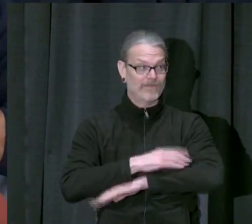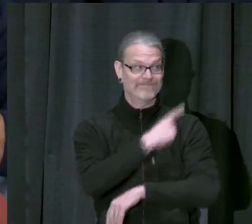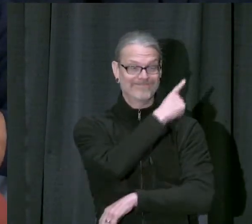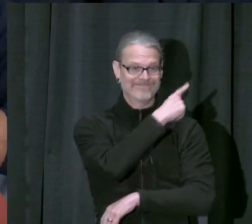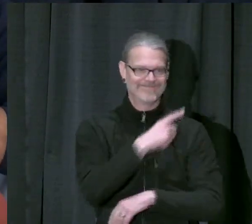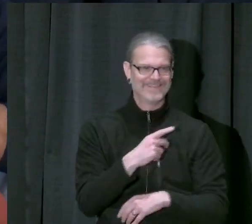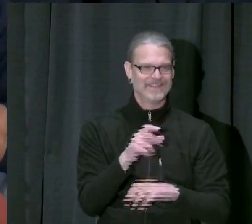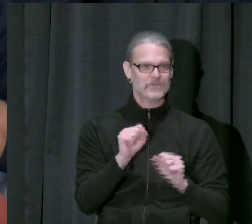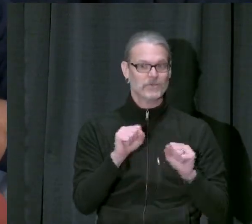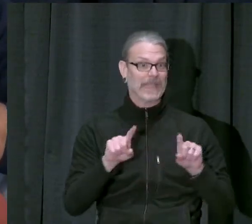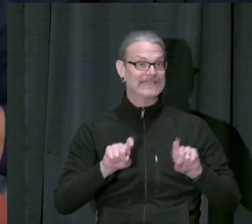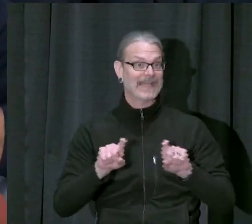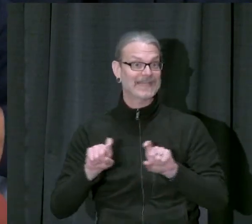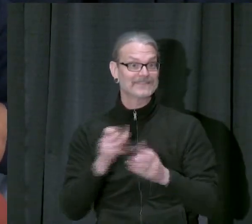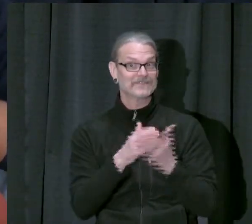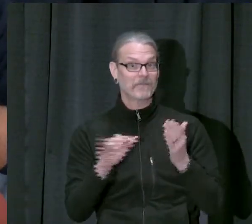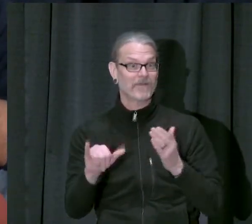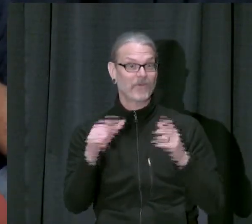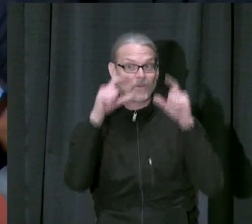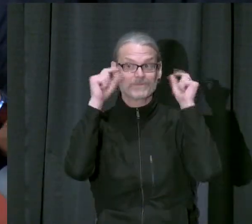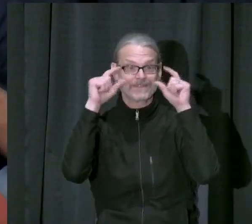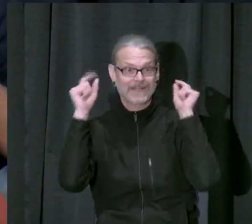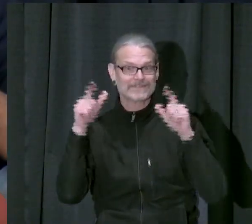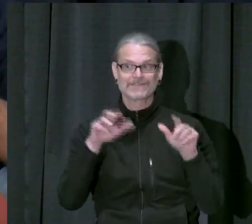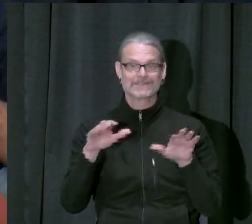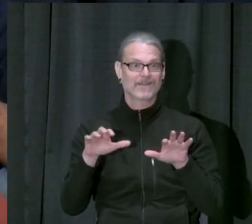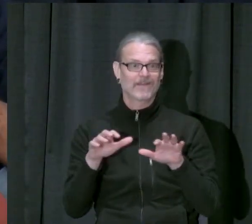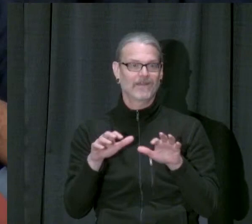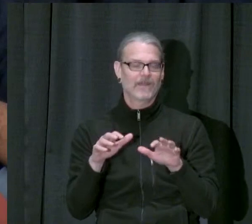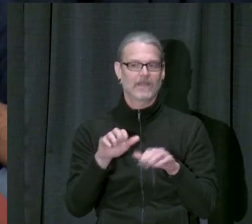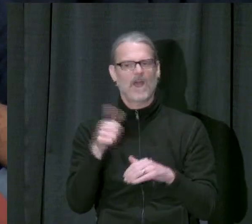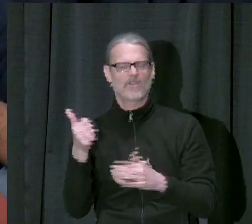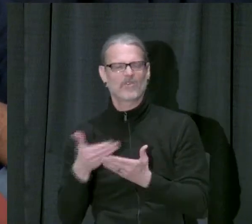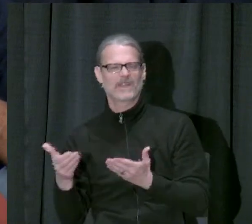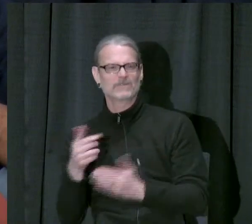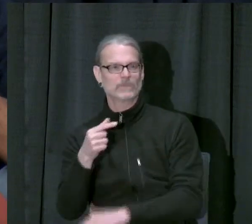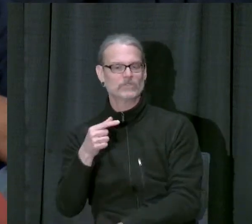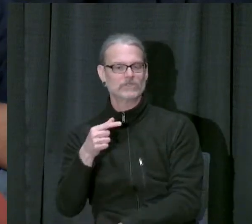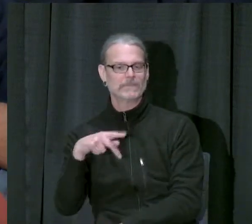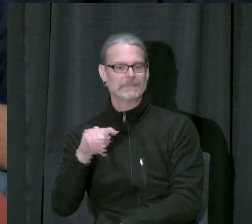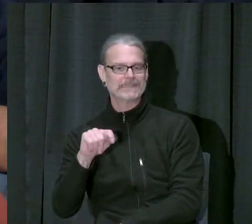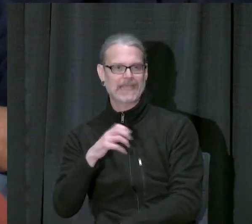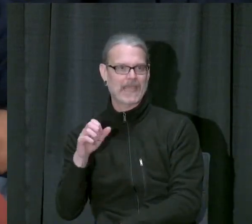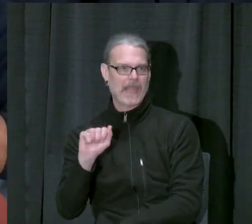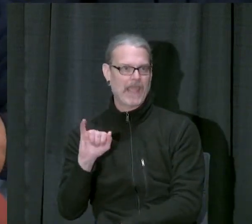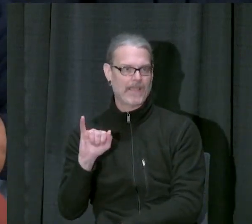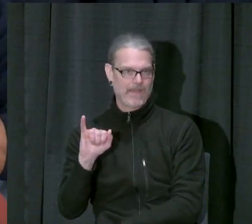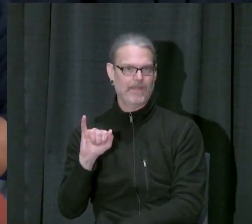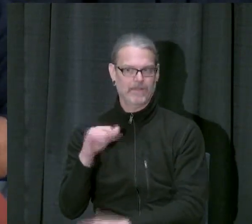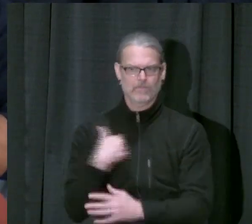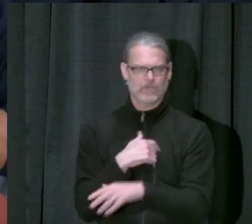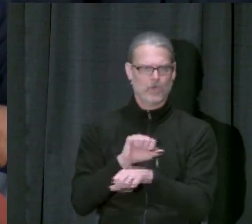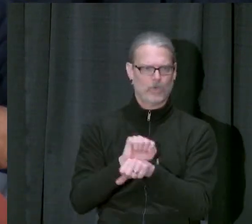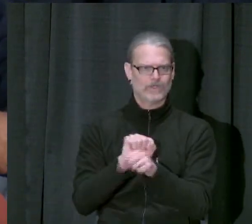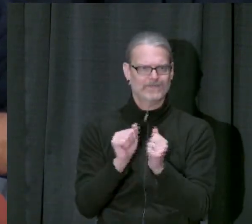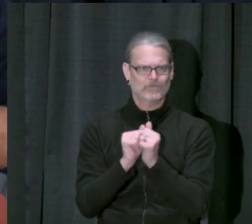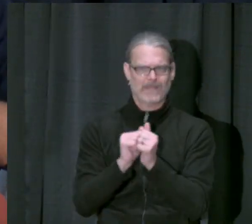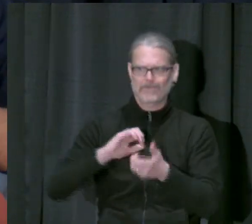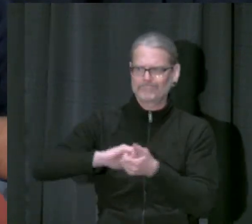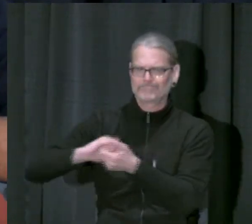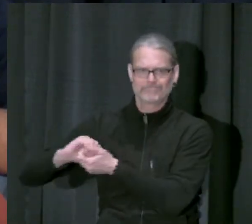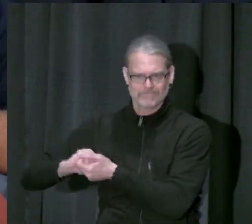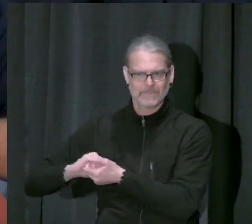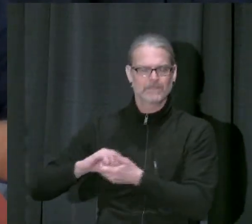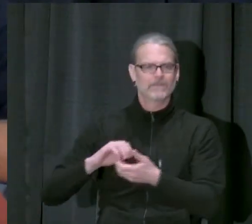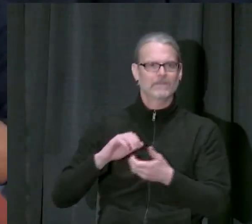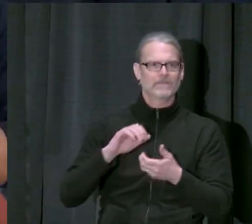to test out some of the really cool stuff that we've been doing with GPT and visual AI, right? We've been able to bring it together where you can ask questions of the